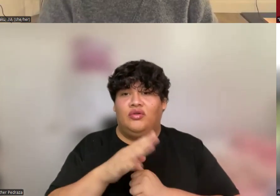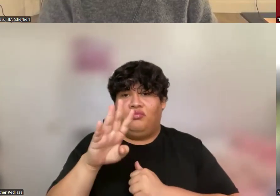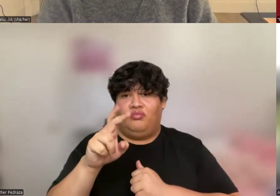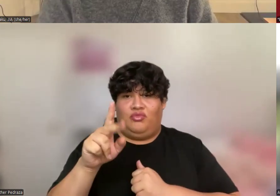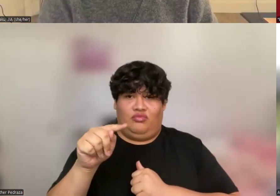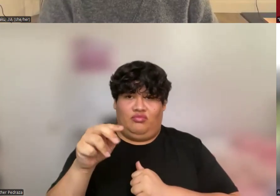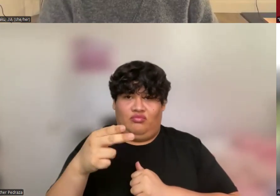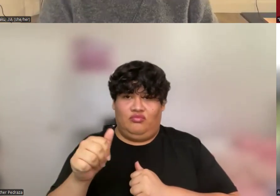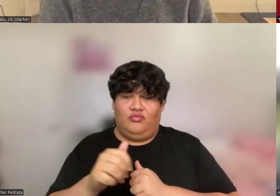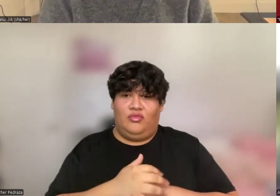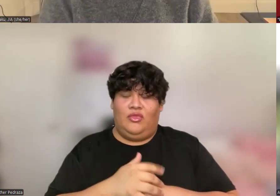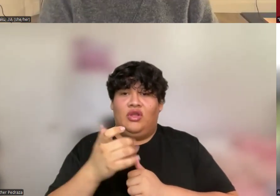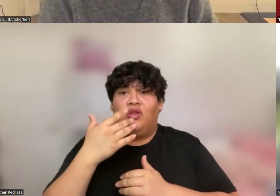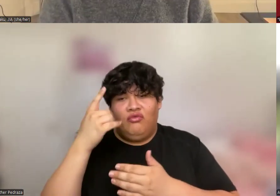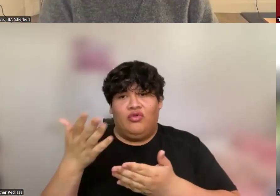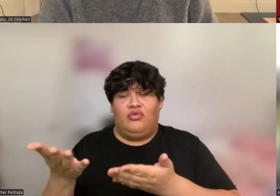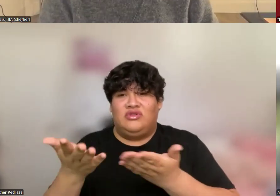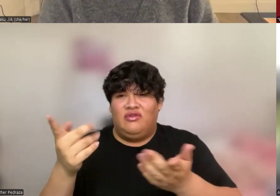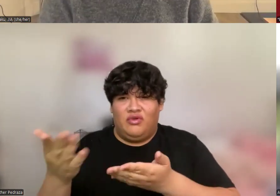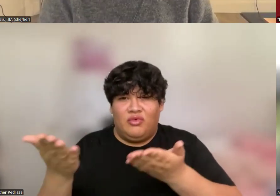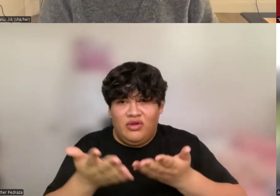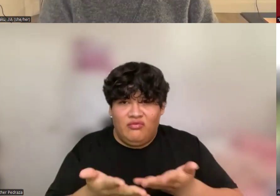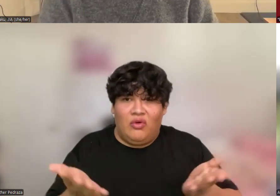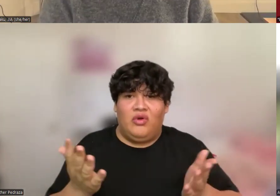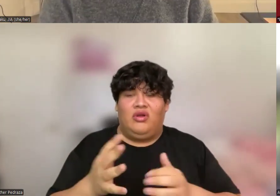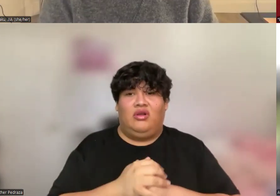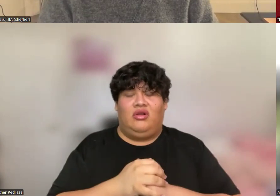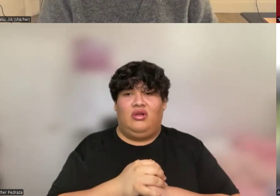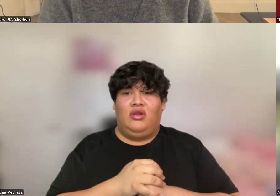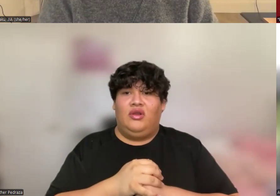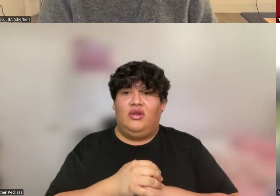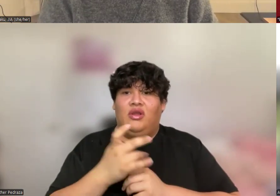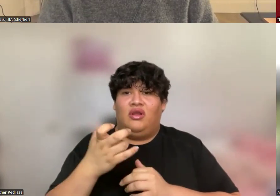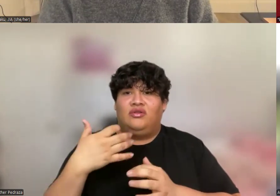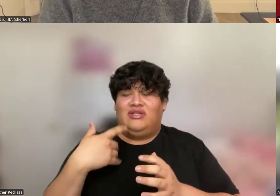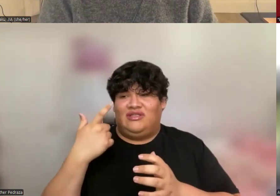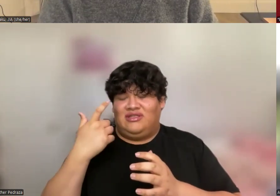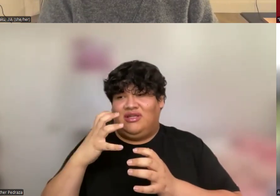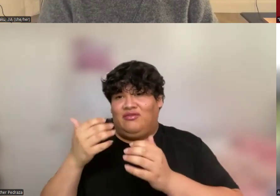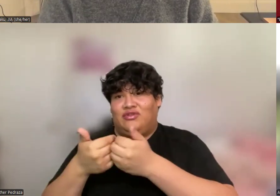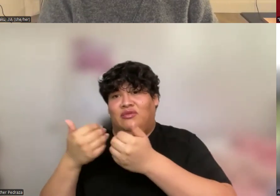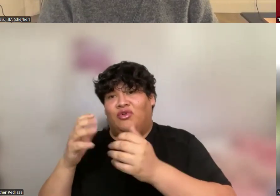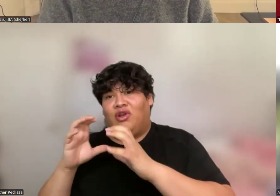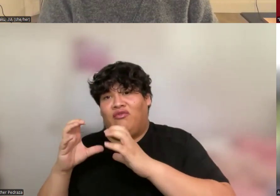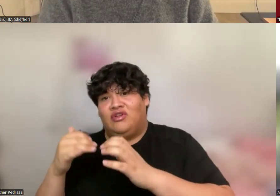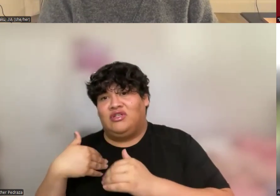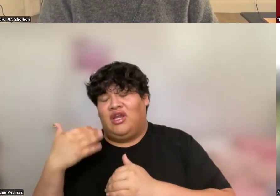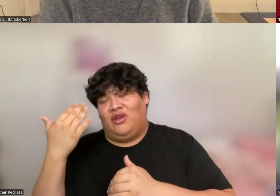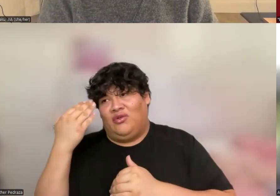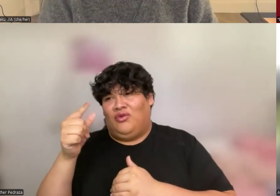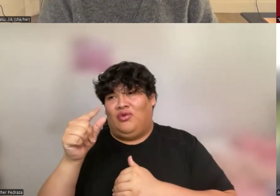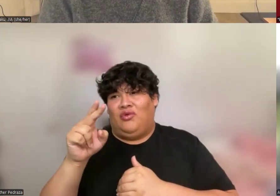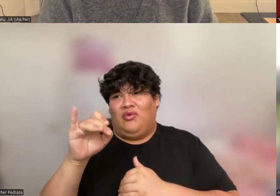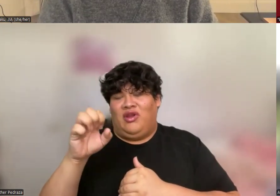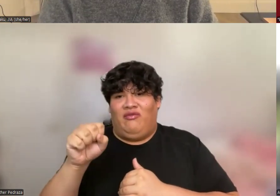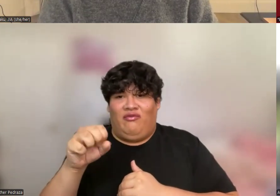you're bringing forward. It also made me reflect on something that, in a separate conversation, a good reminder that grief is trauma,